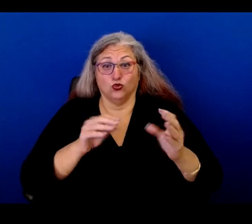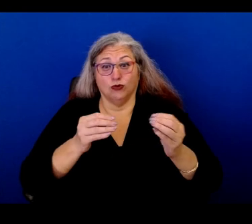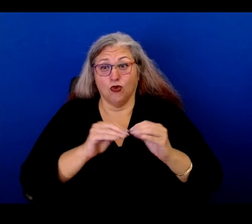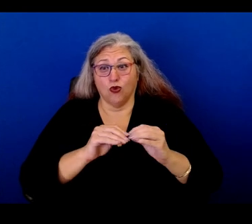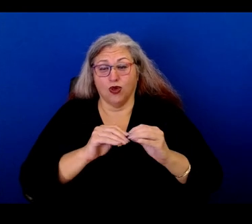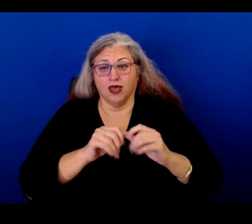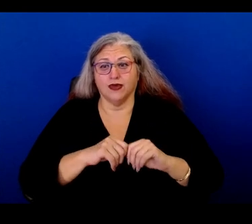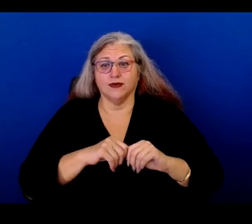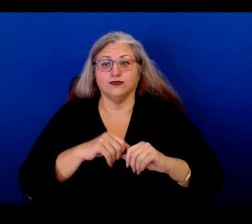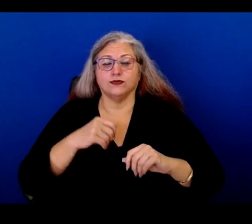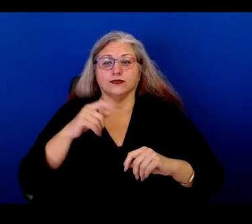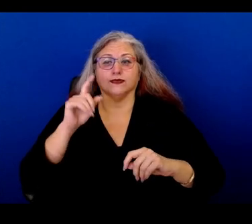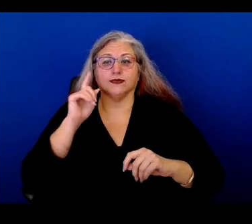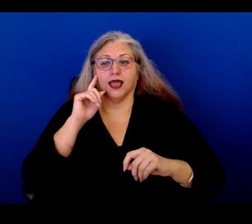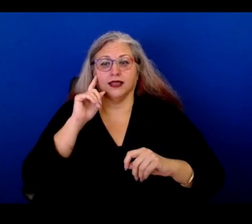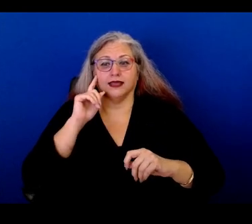do. I think